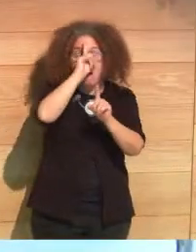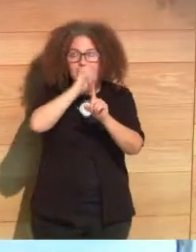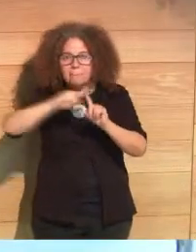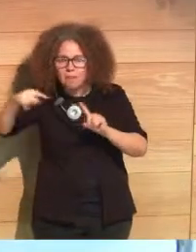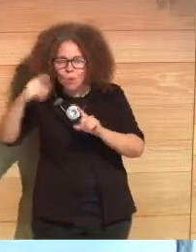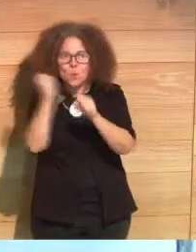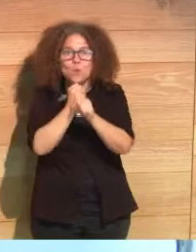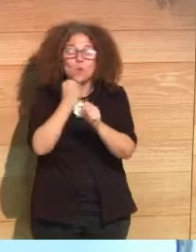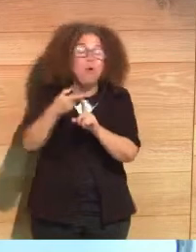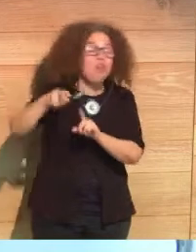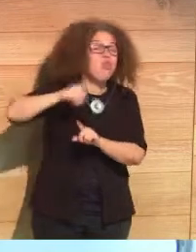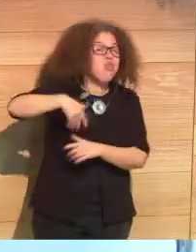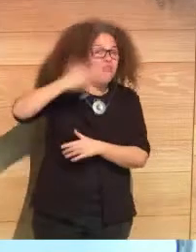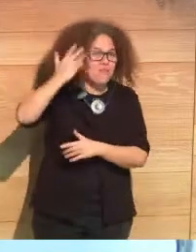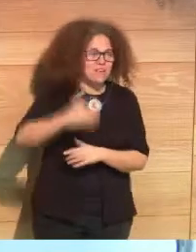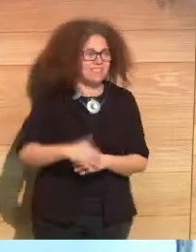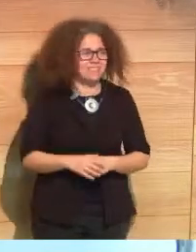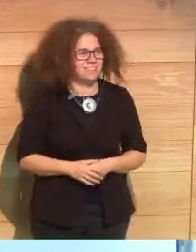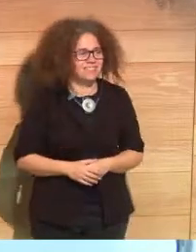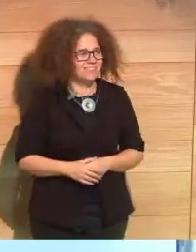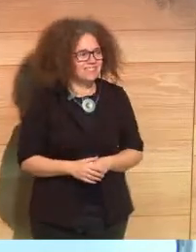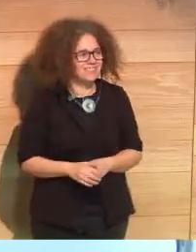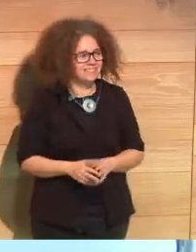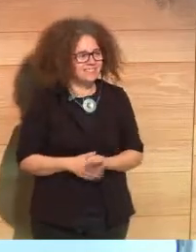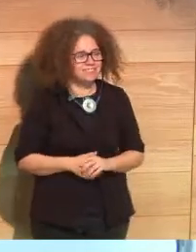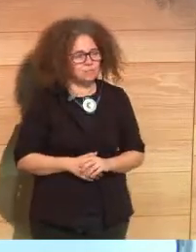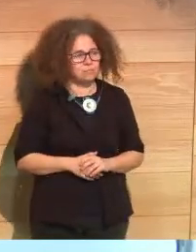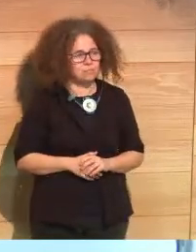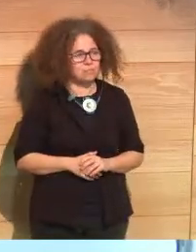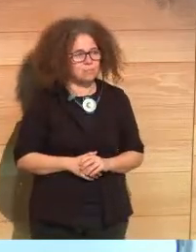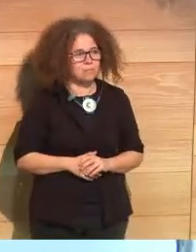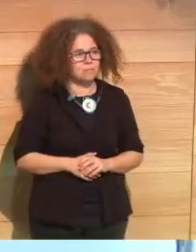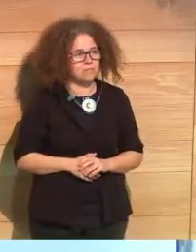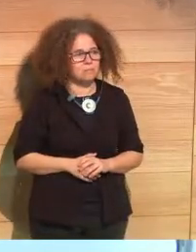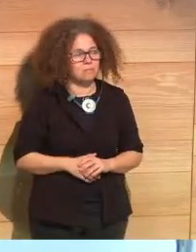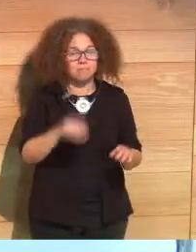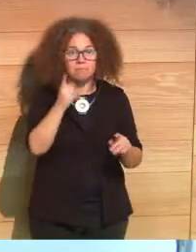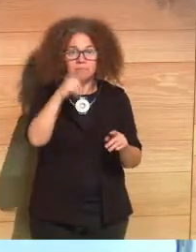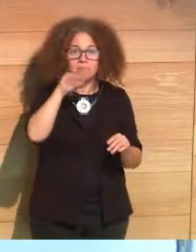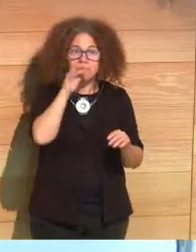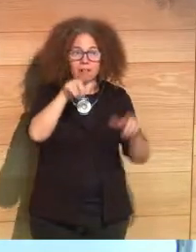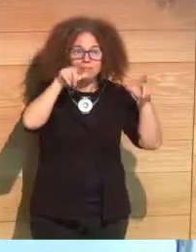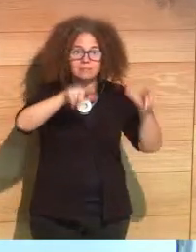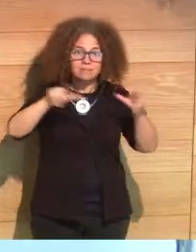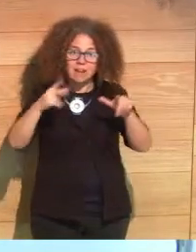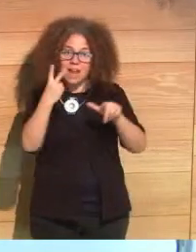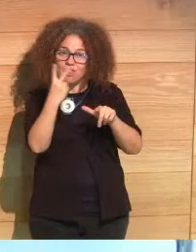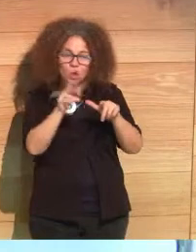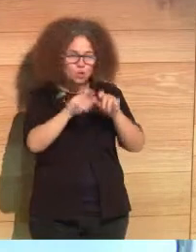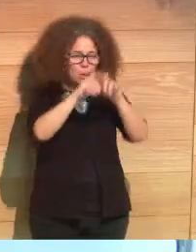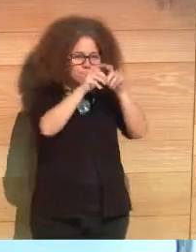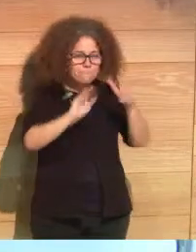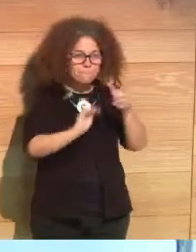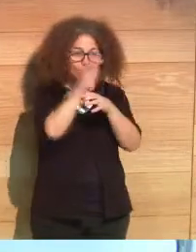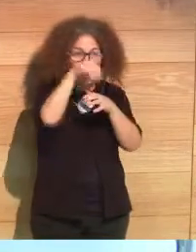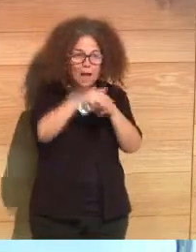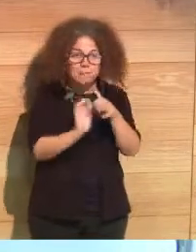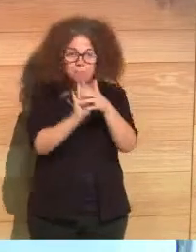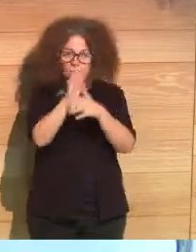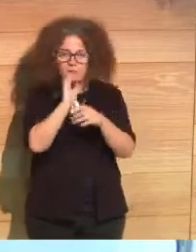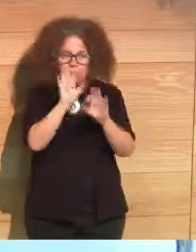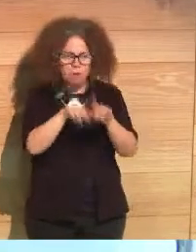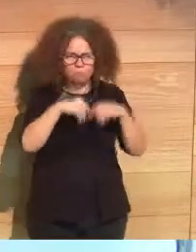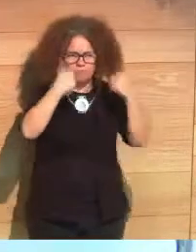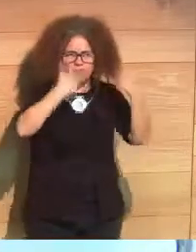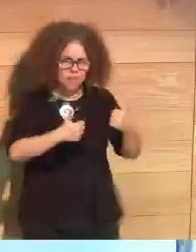So you will be in one room where the two volcanoes are facing each other. So it's a very immersive space because then you have